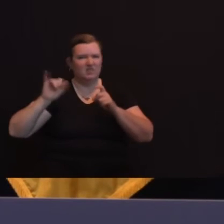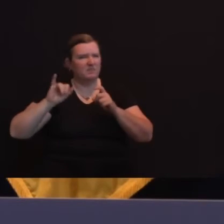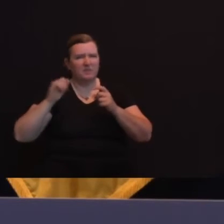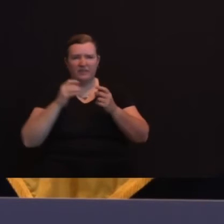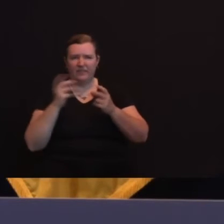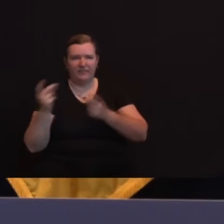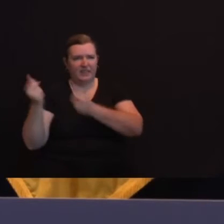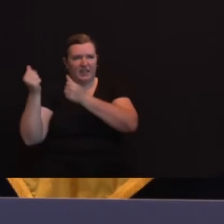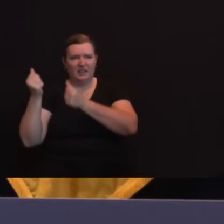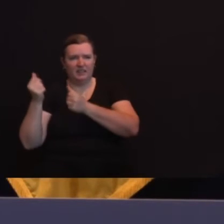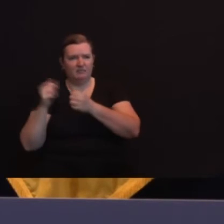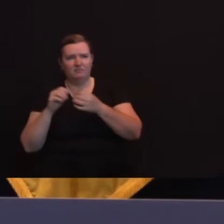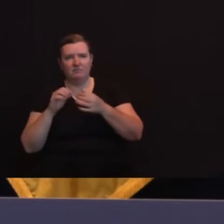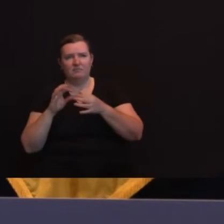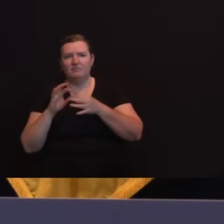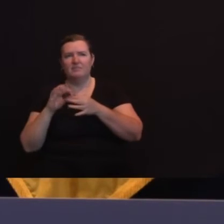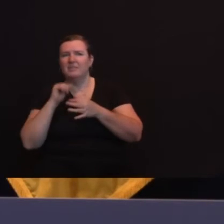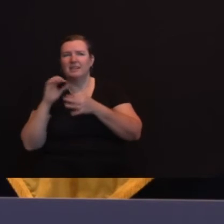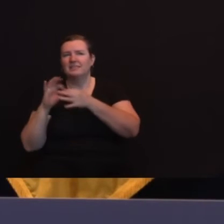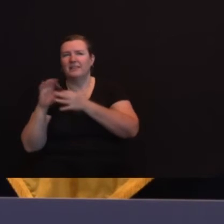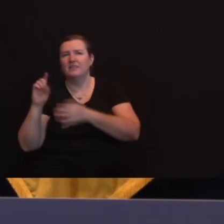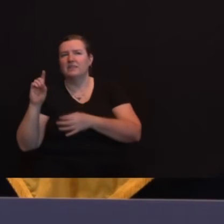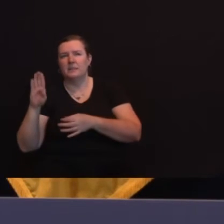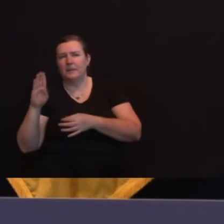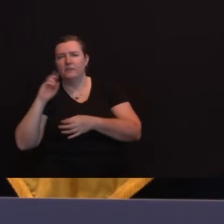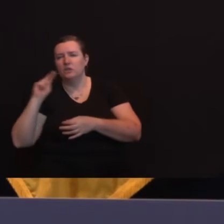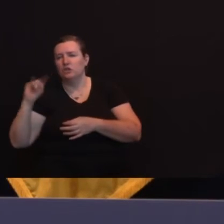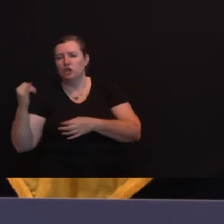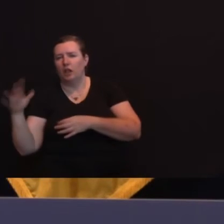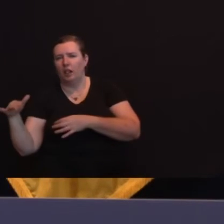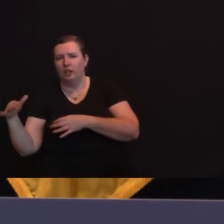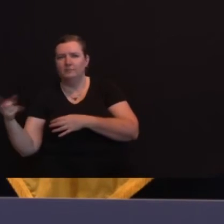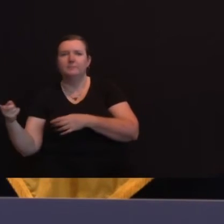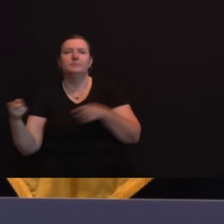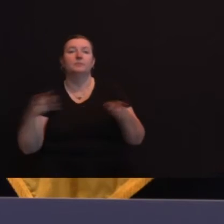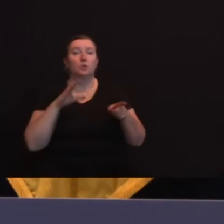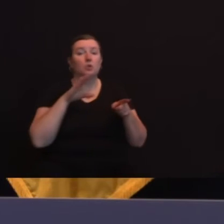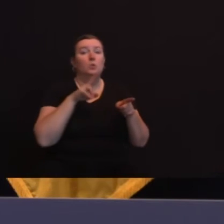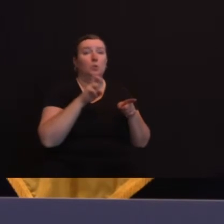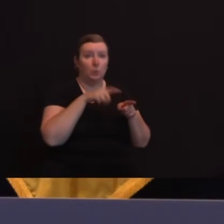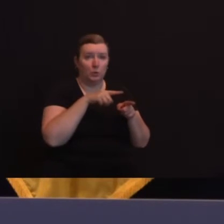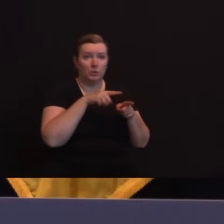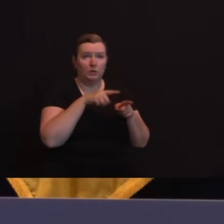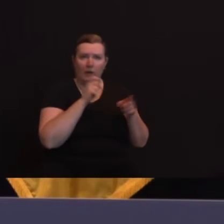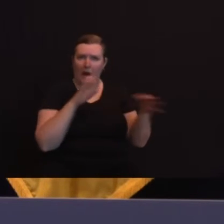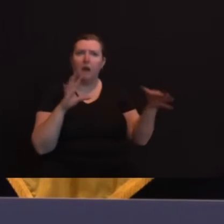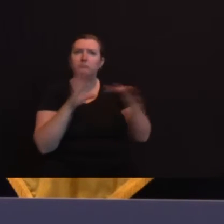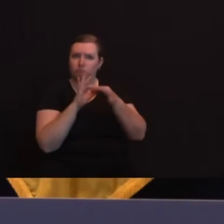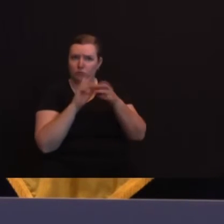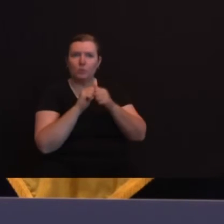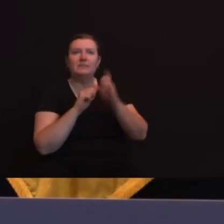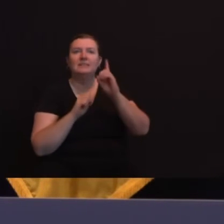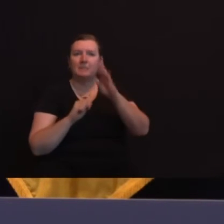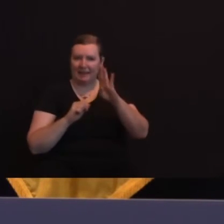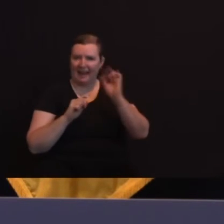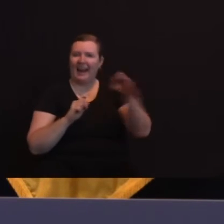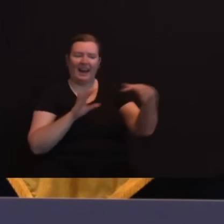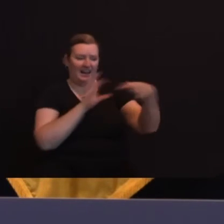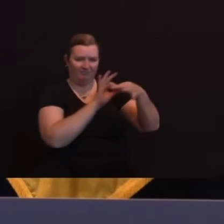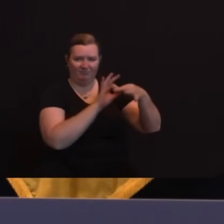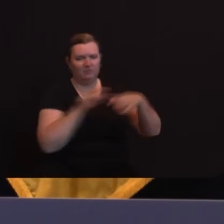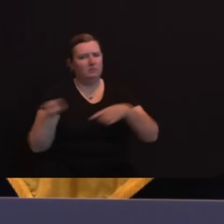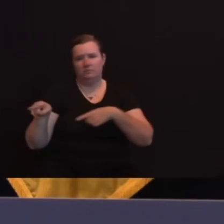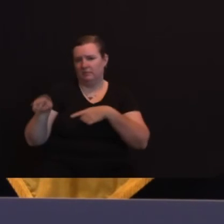and we continue to work on that, this one does. You do hear, Judy, I do hear that depending on where you